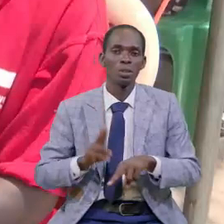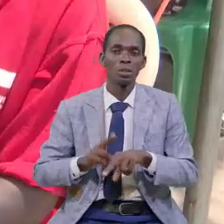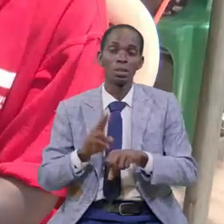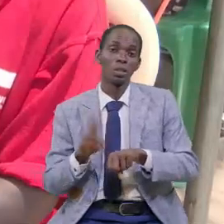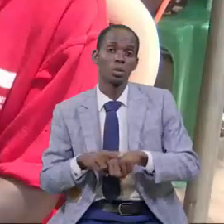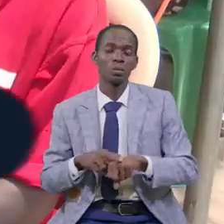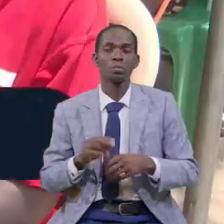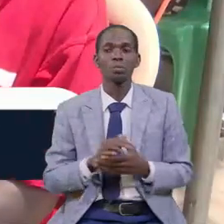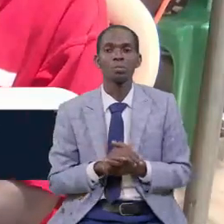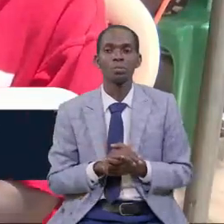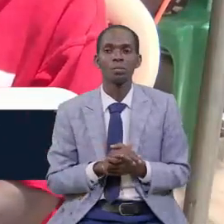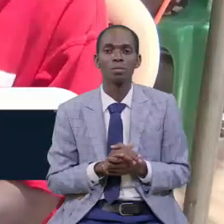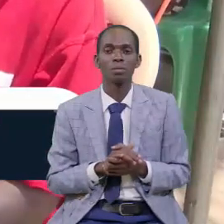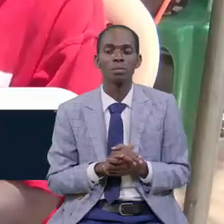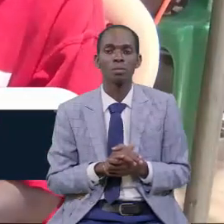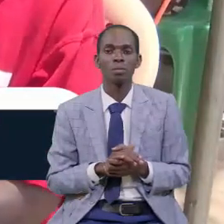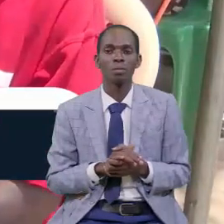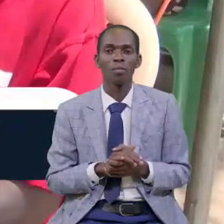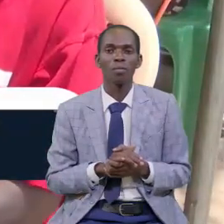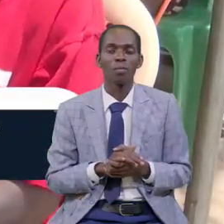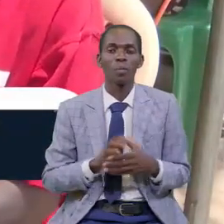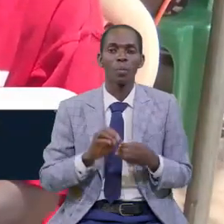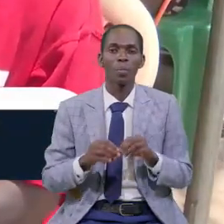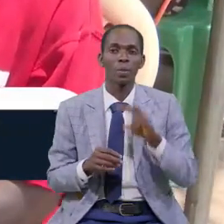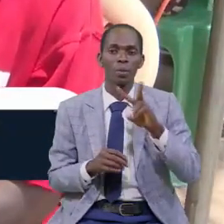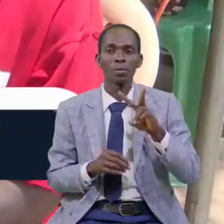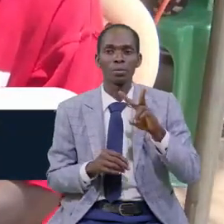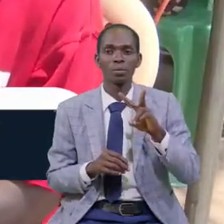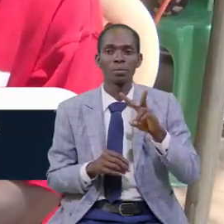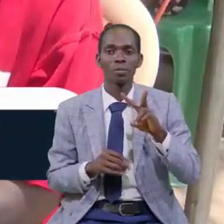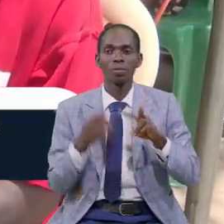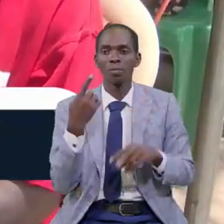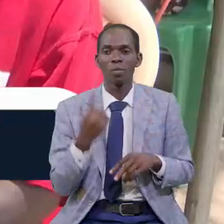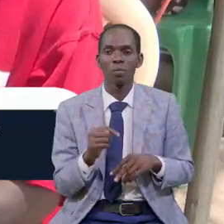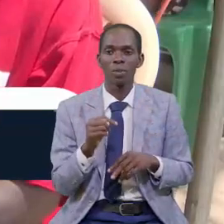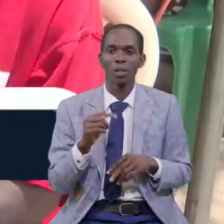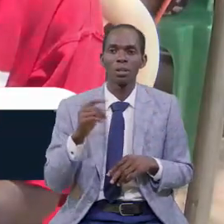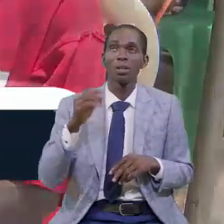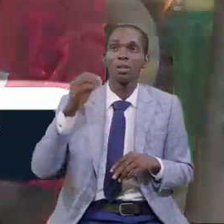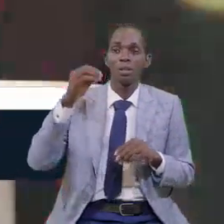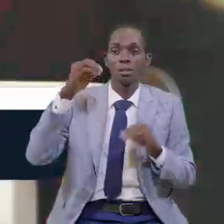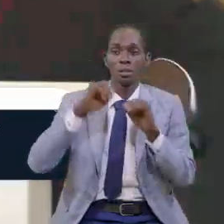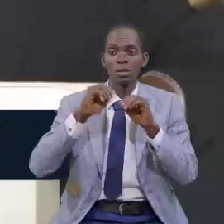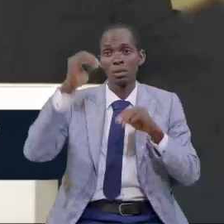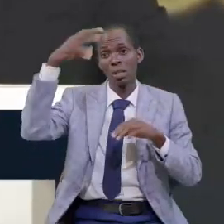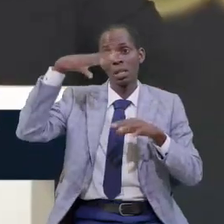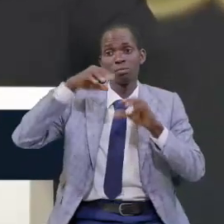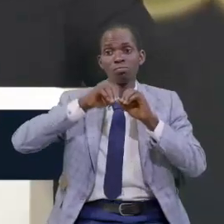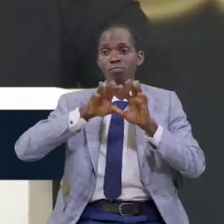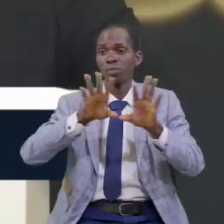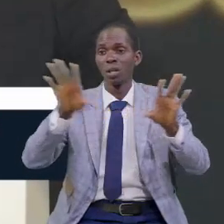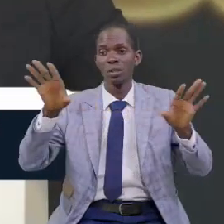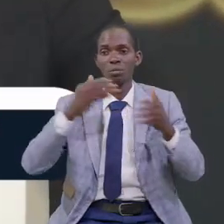the light shining beyond the sun and the